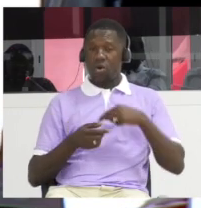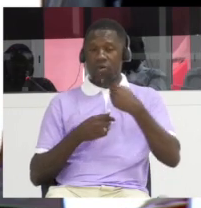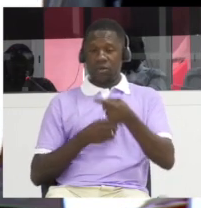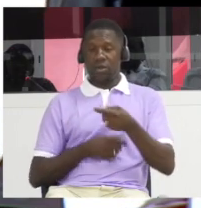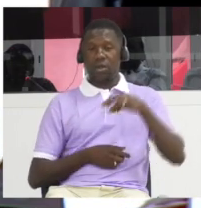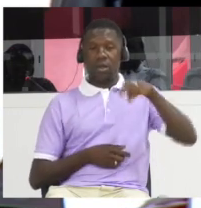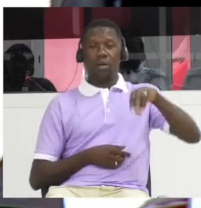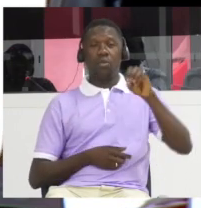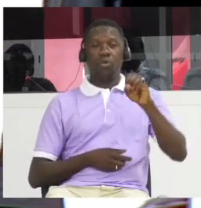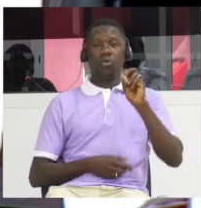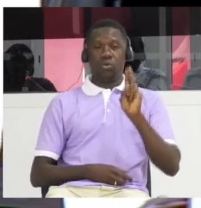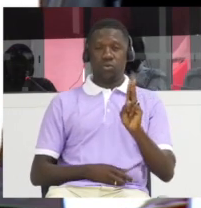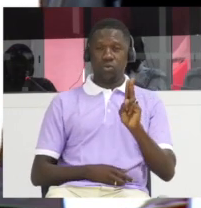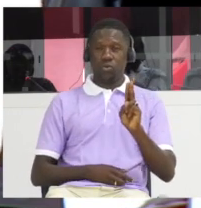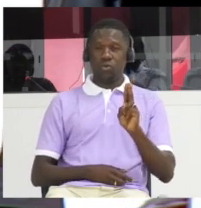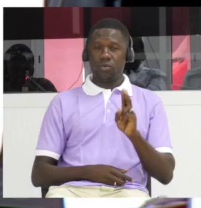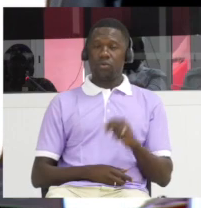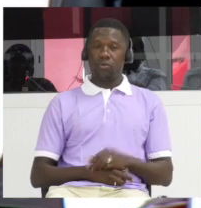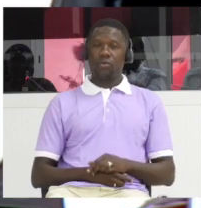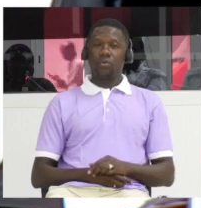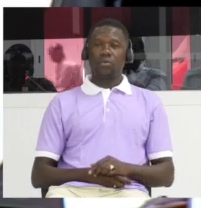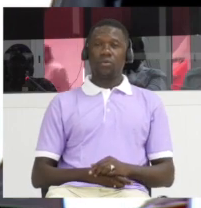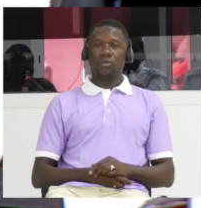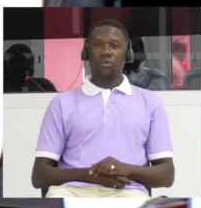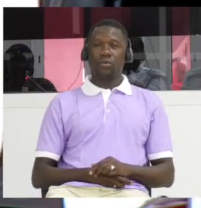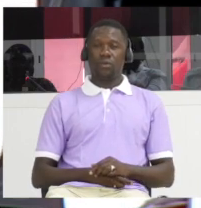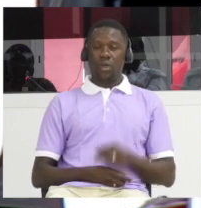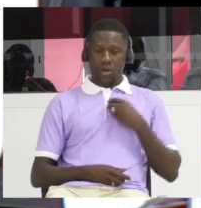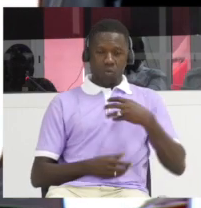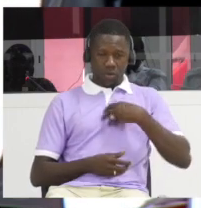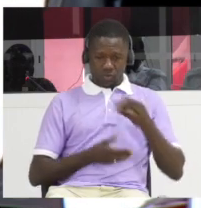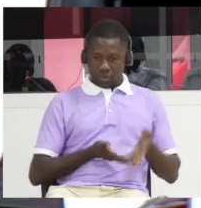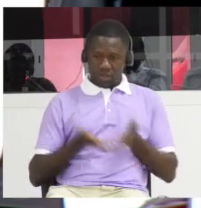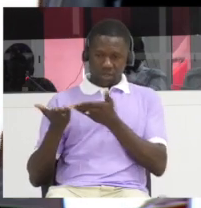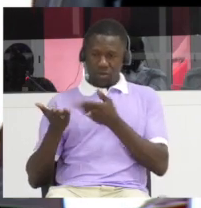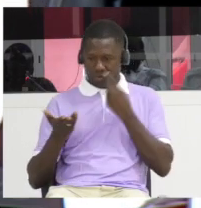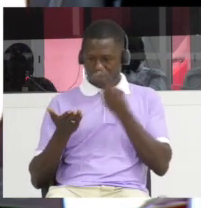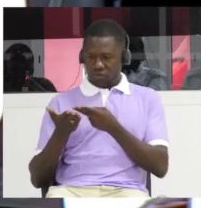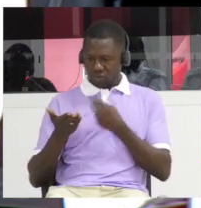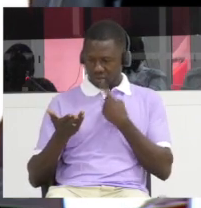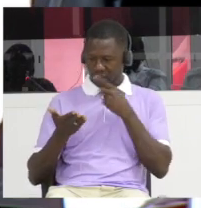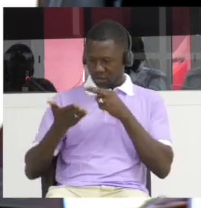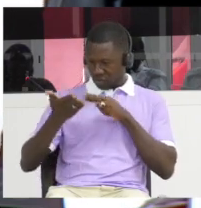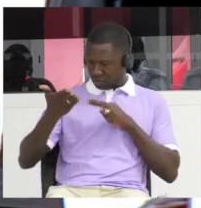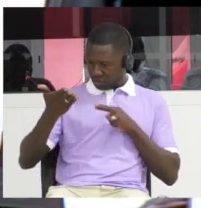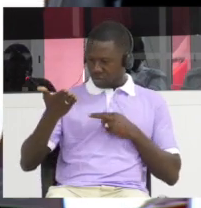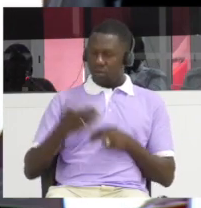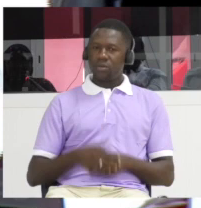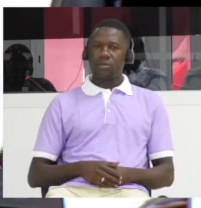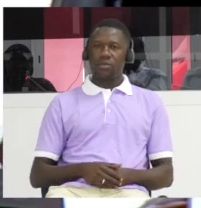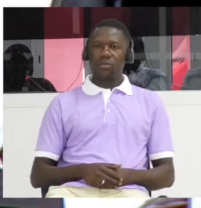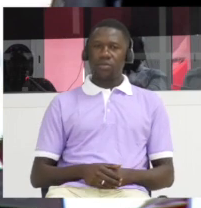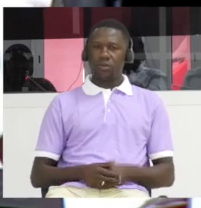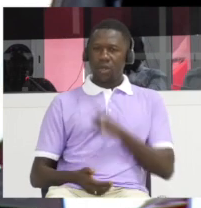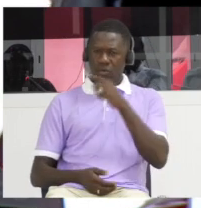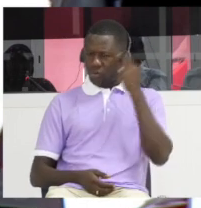of the MOU, and I would send that to you to take a look at. Are